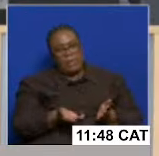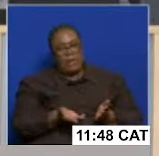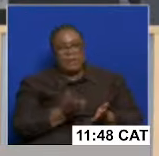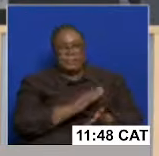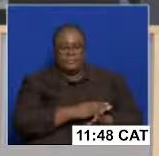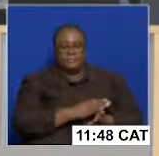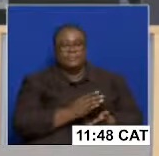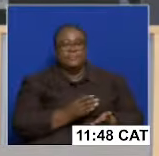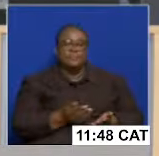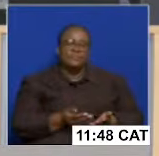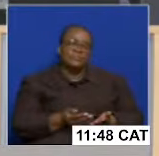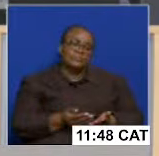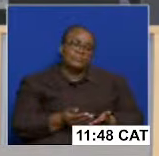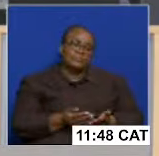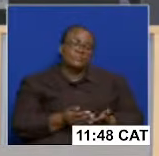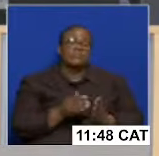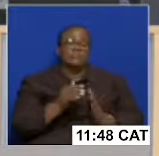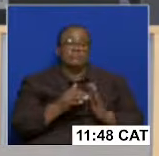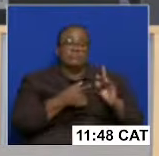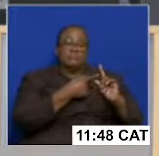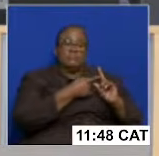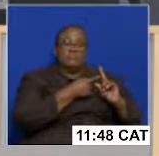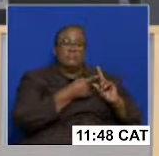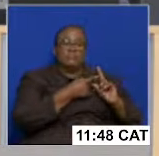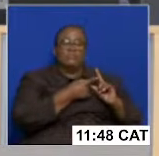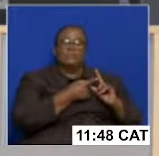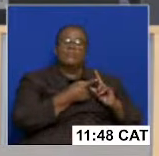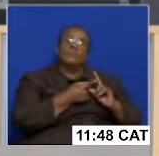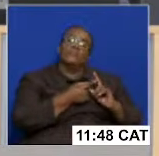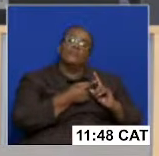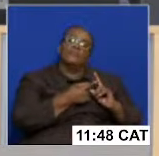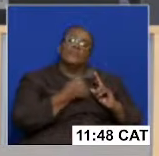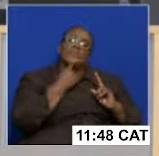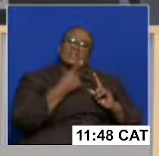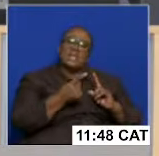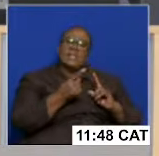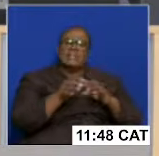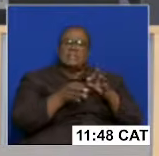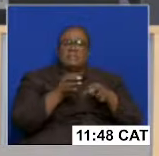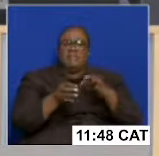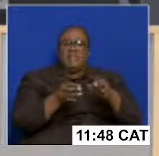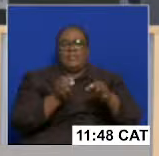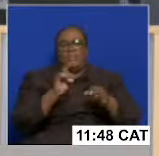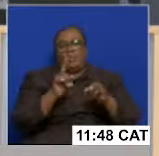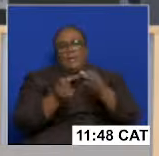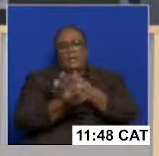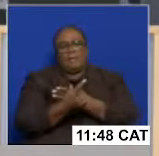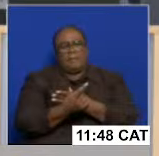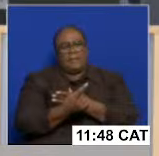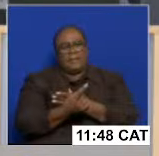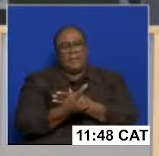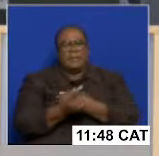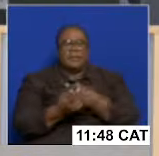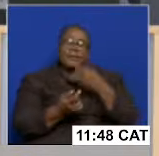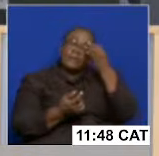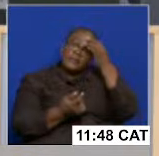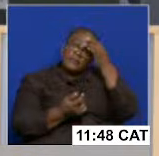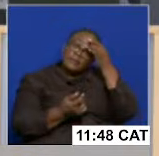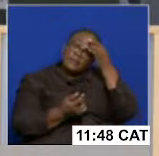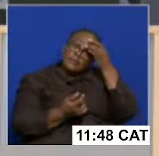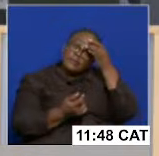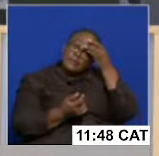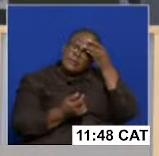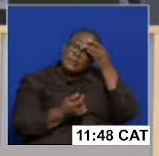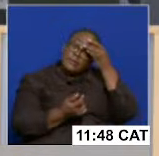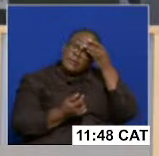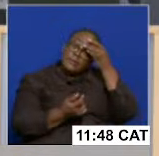Mr. Mkhwanazi sets out in some detail what happens on the day.